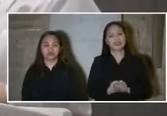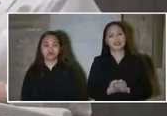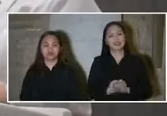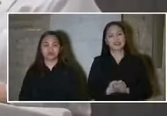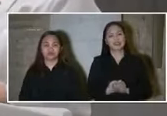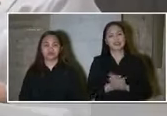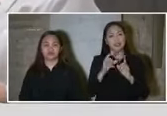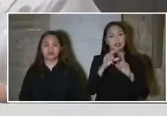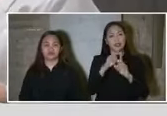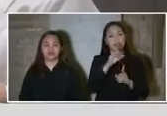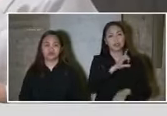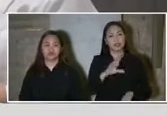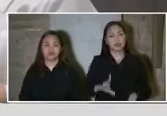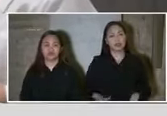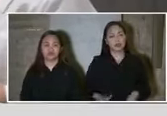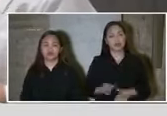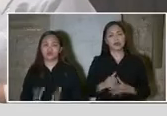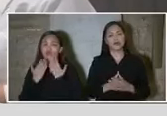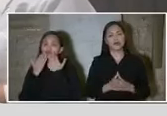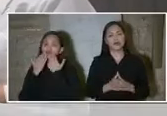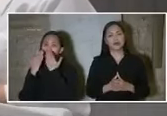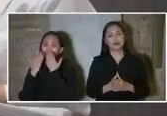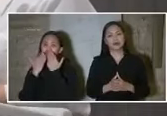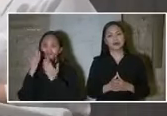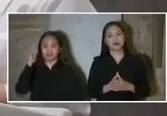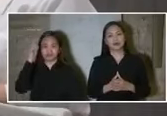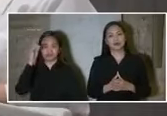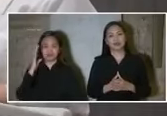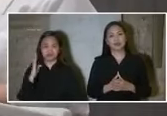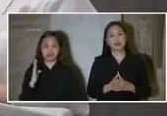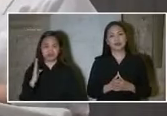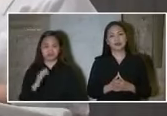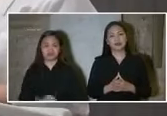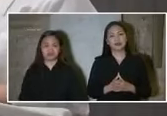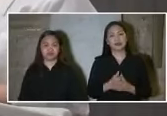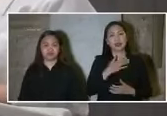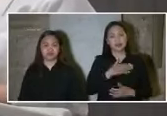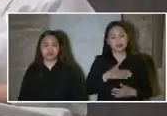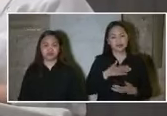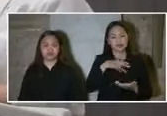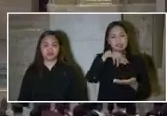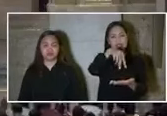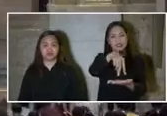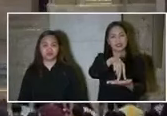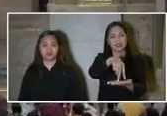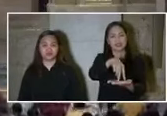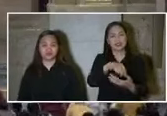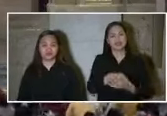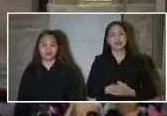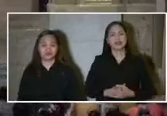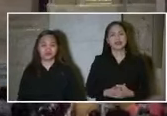The word of the Lord. Thanks be to God. Please all stand.